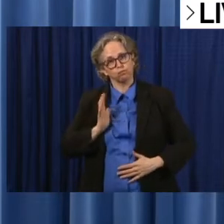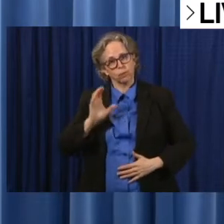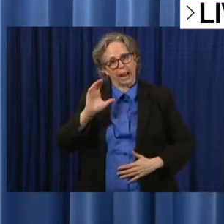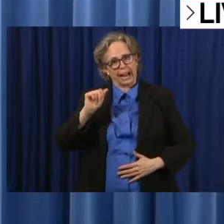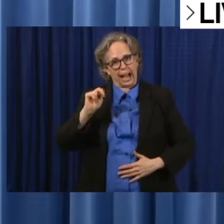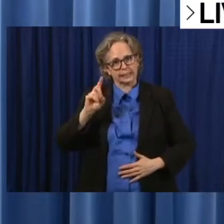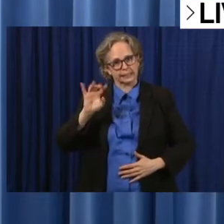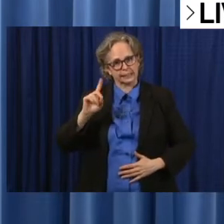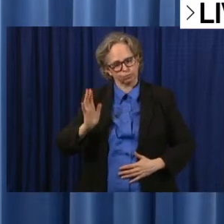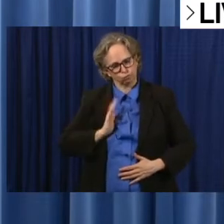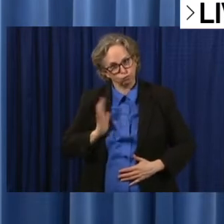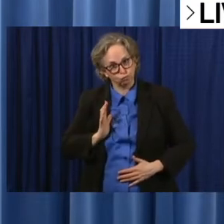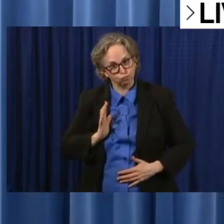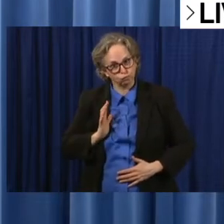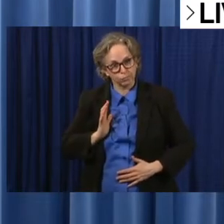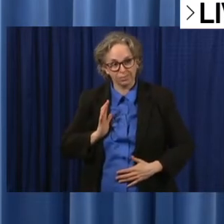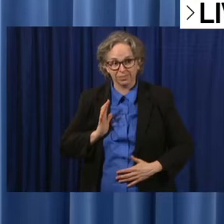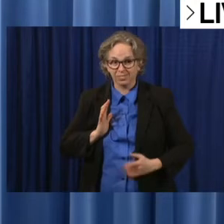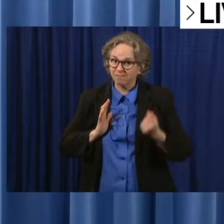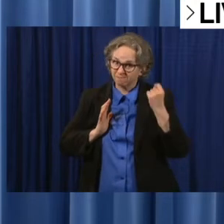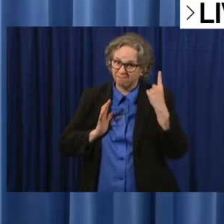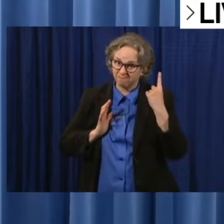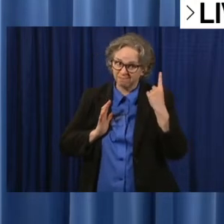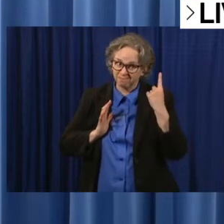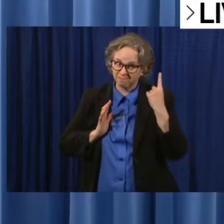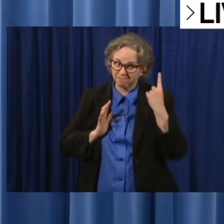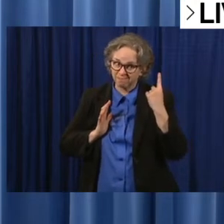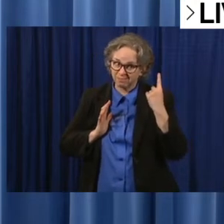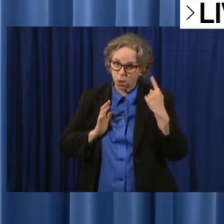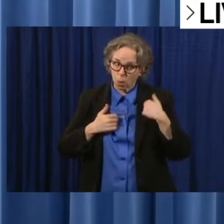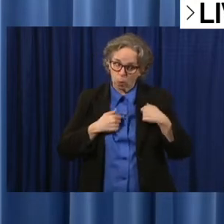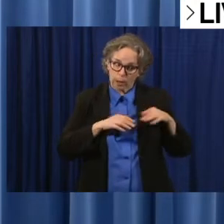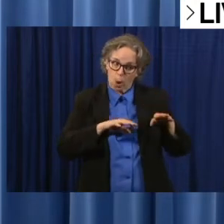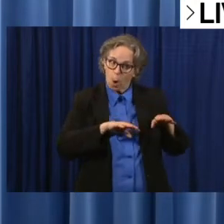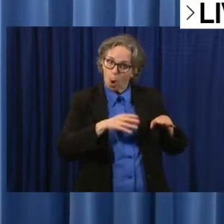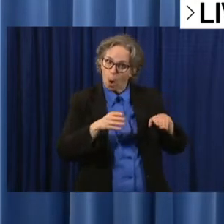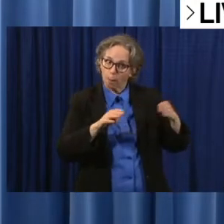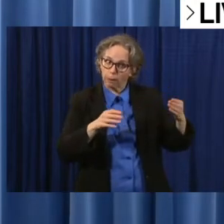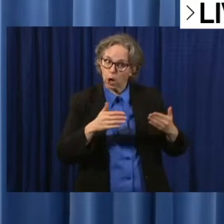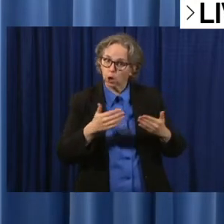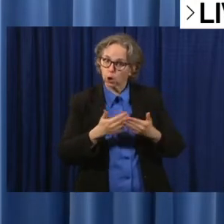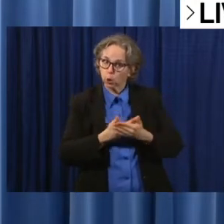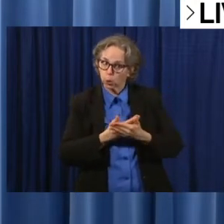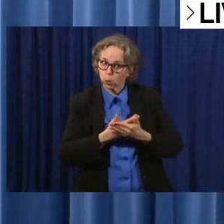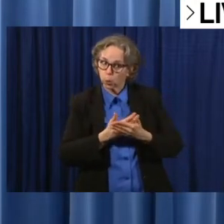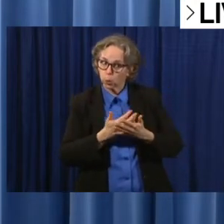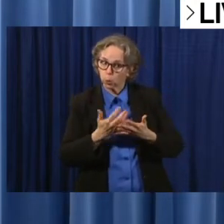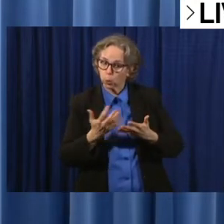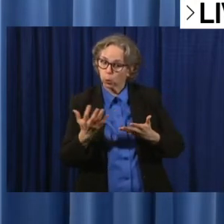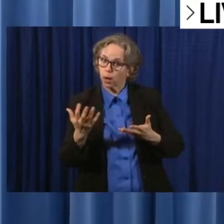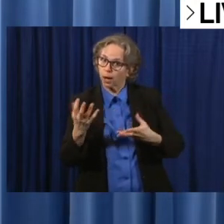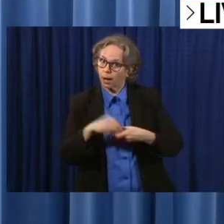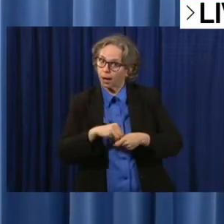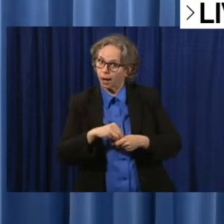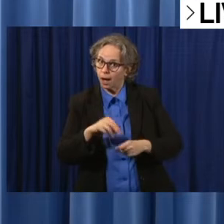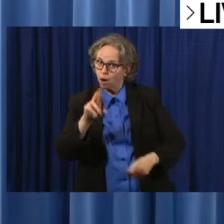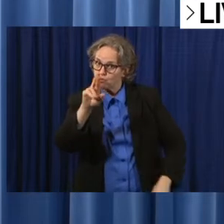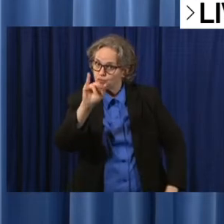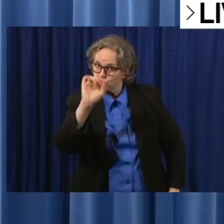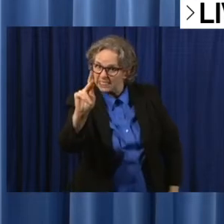a new chapter in the COVID-19, there is risk involved. There are significant